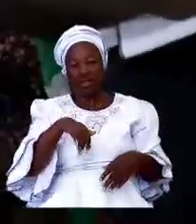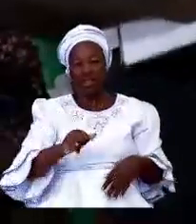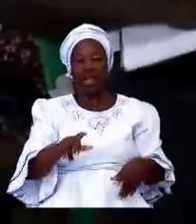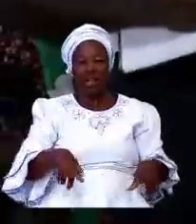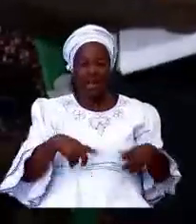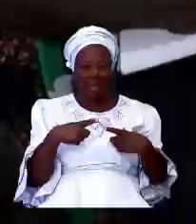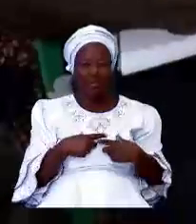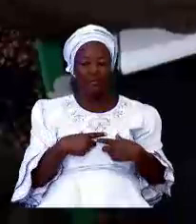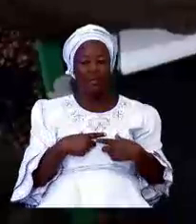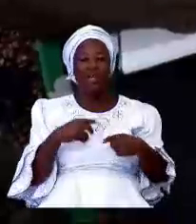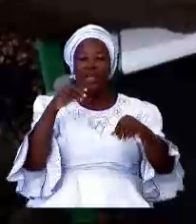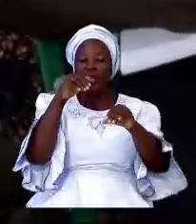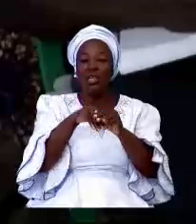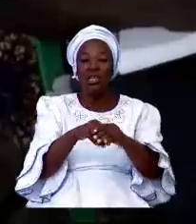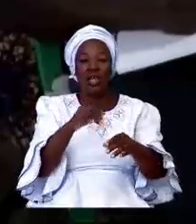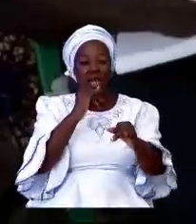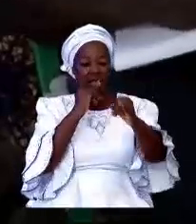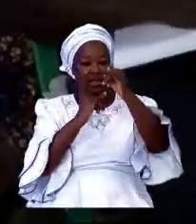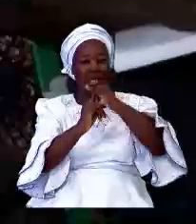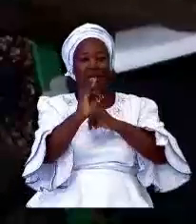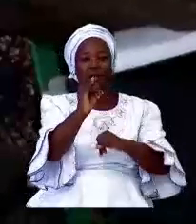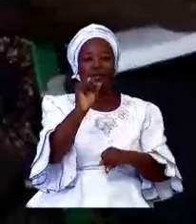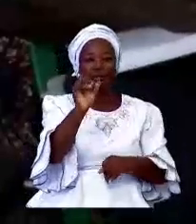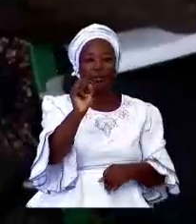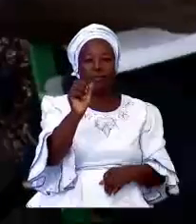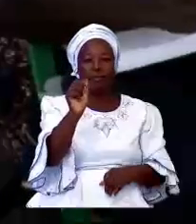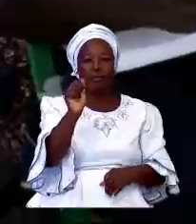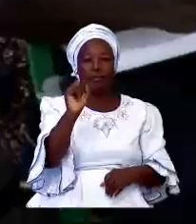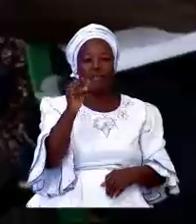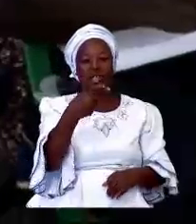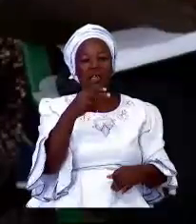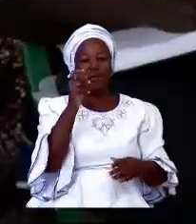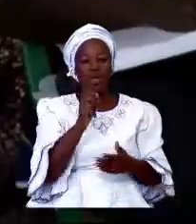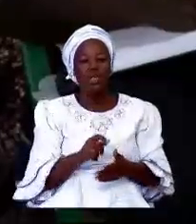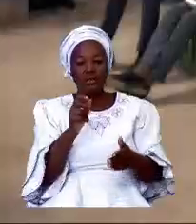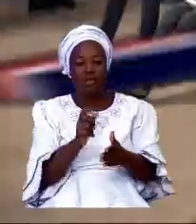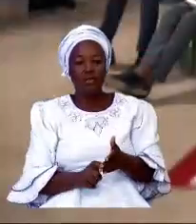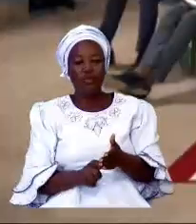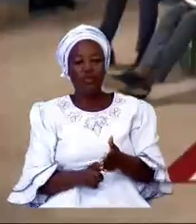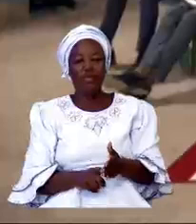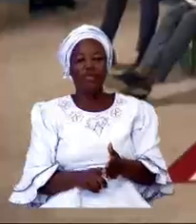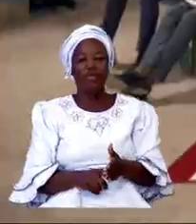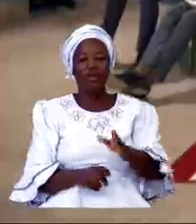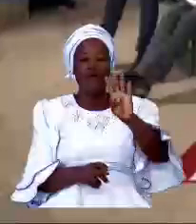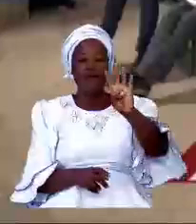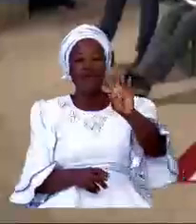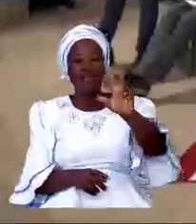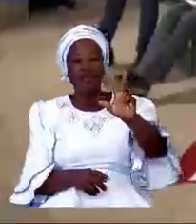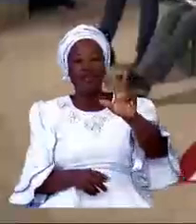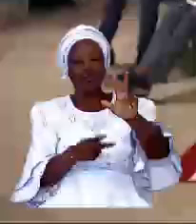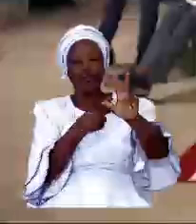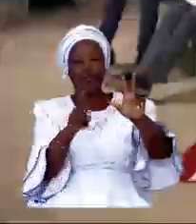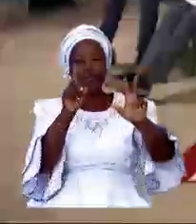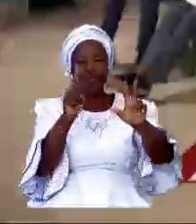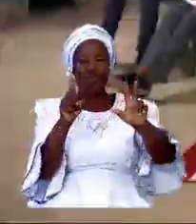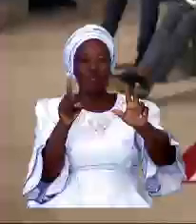Look at Isaiah chapter 43. In Isaiah chapter 43, we're reading from verse 1. Open